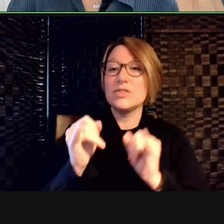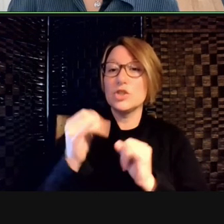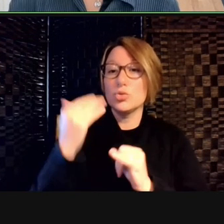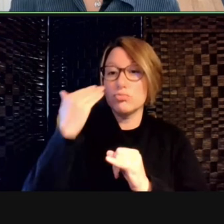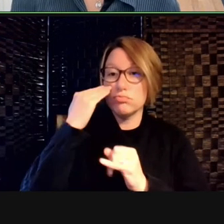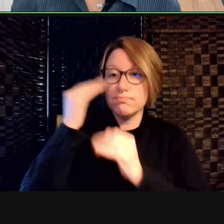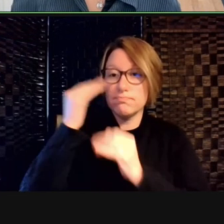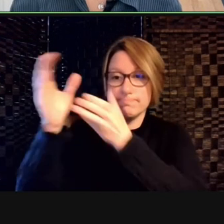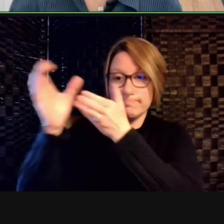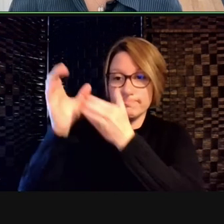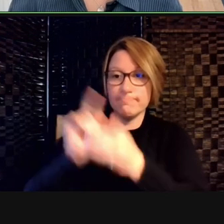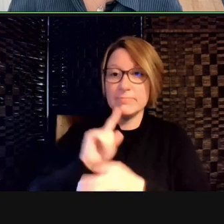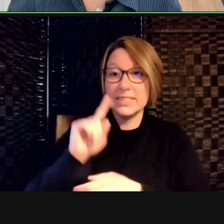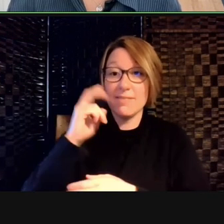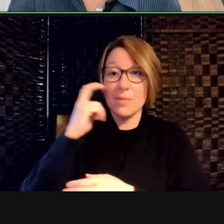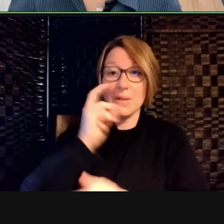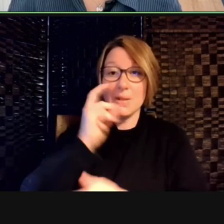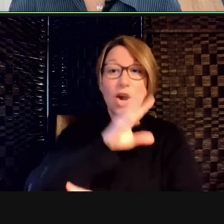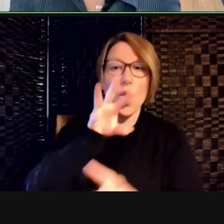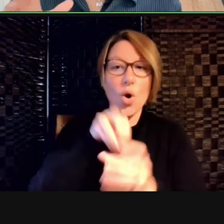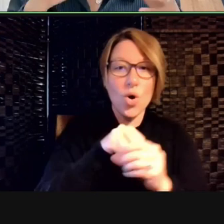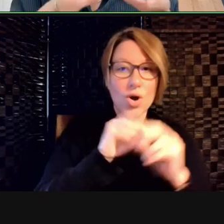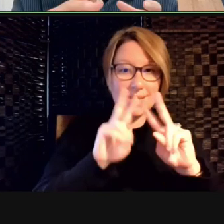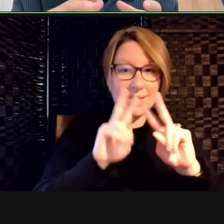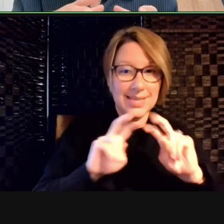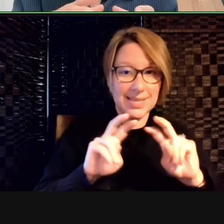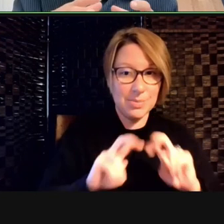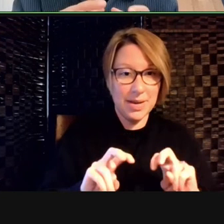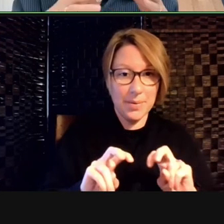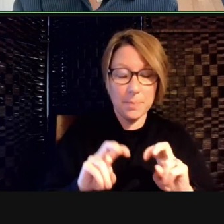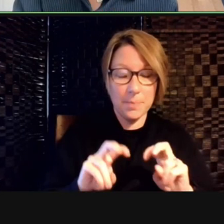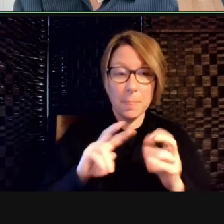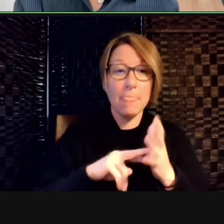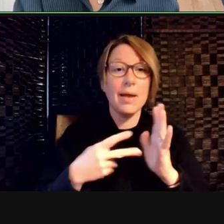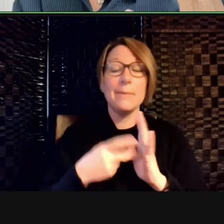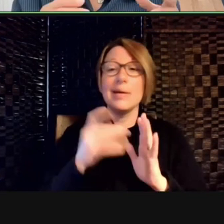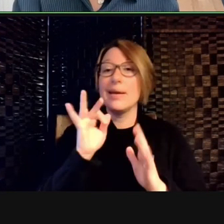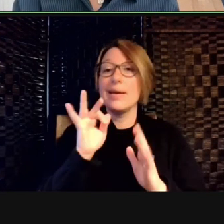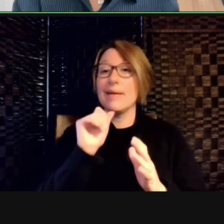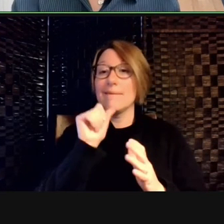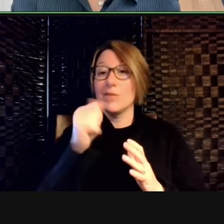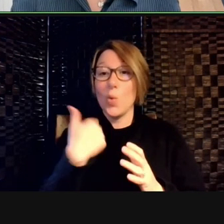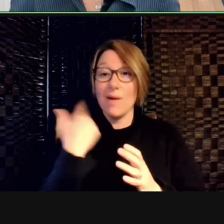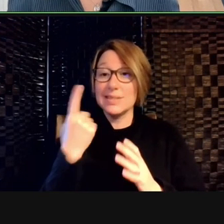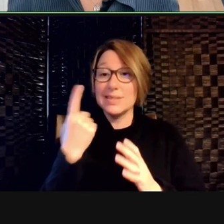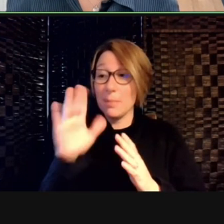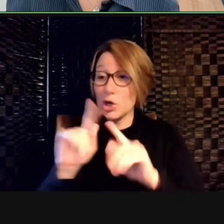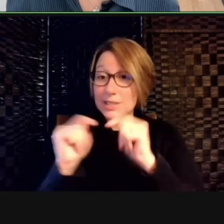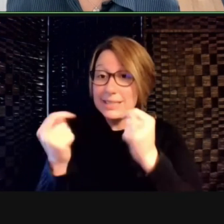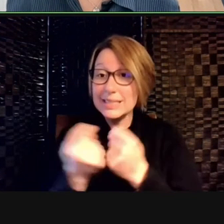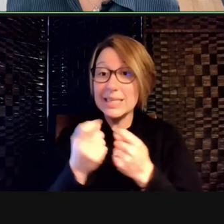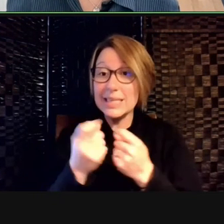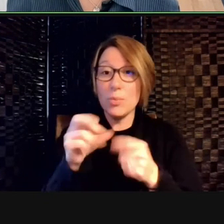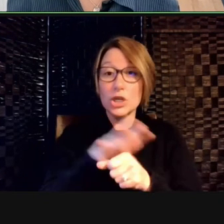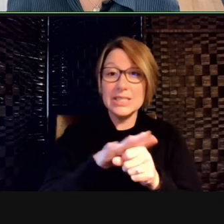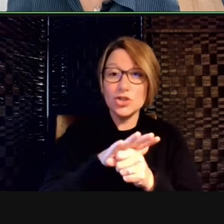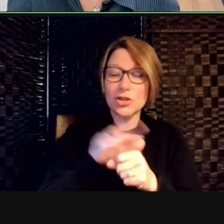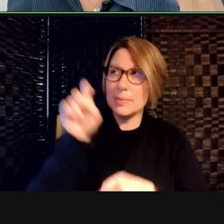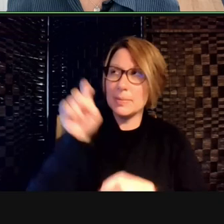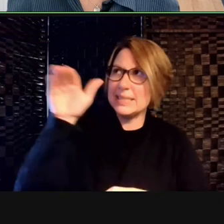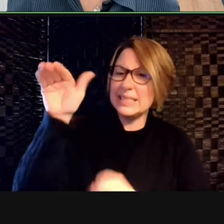deafblindness that's part of that assessment. So again, if you don't have someone in your district or on your team, then you need to contact your state